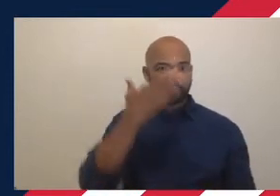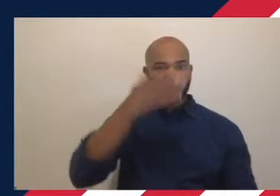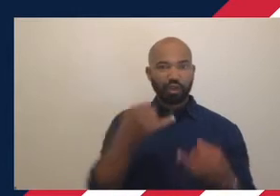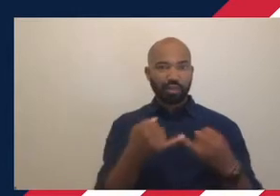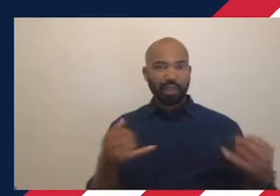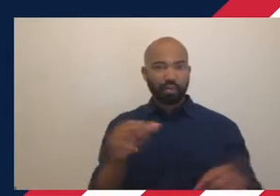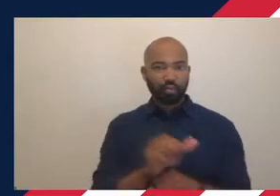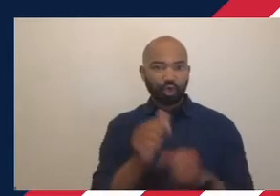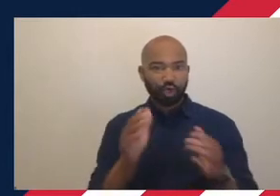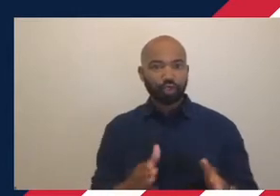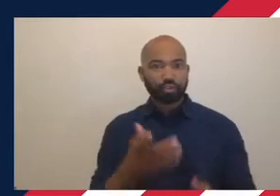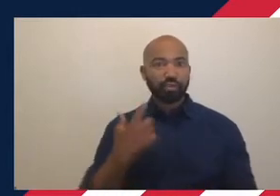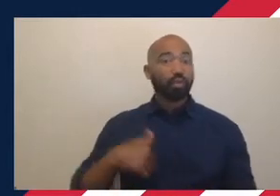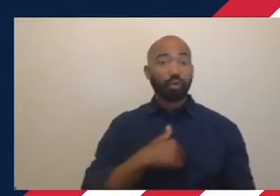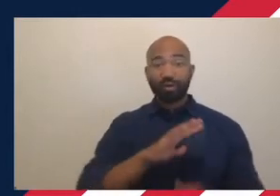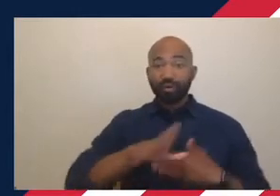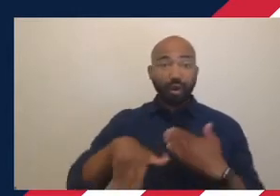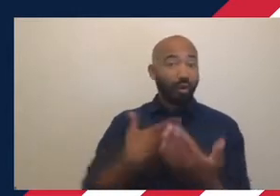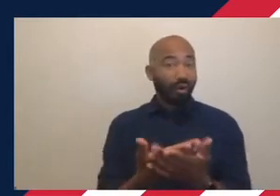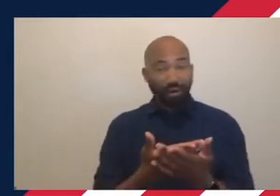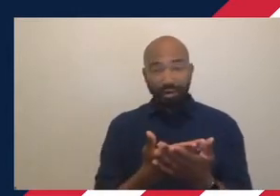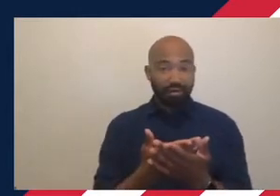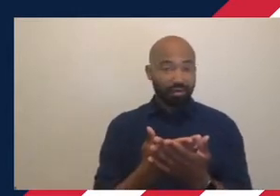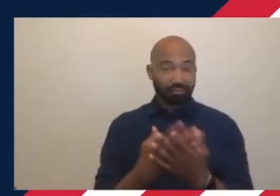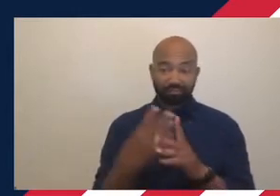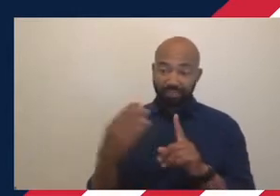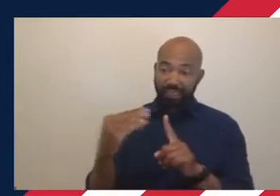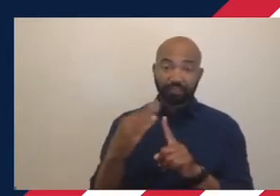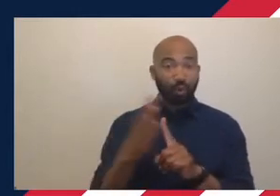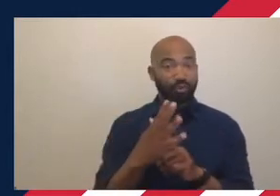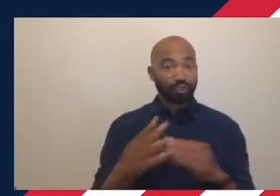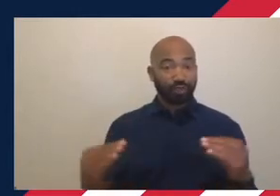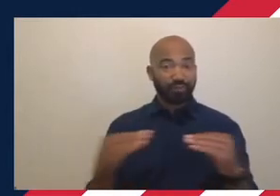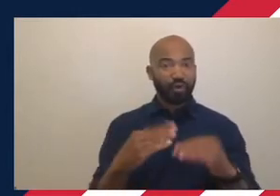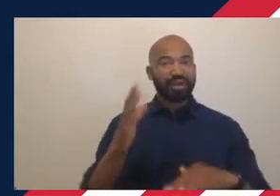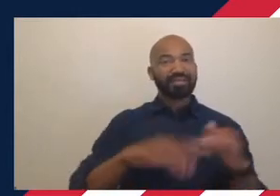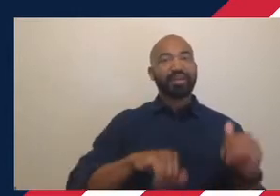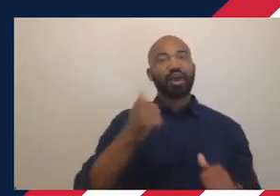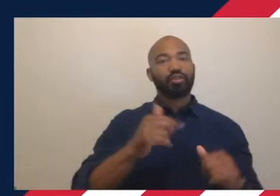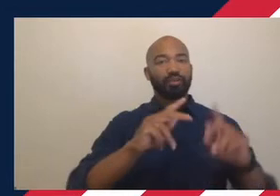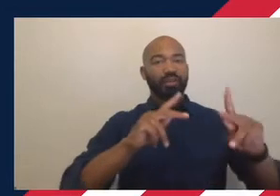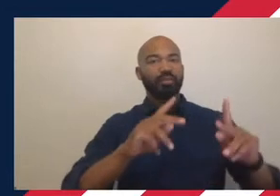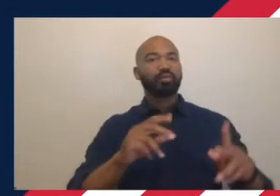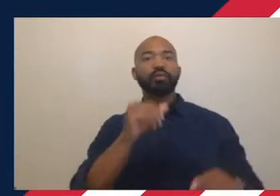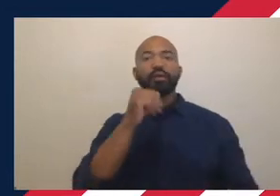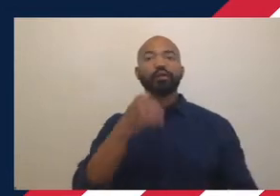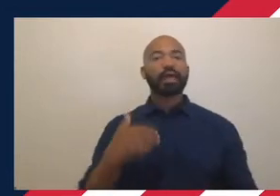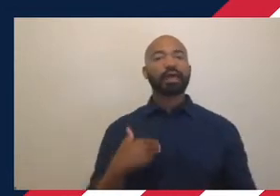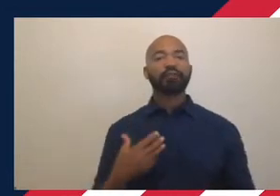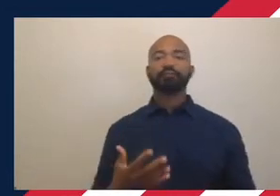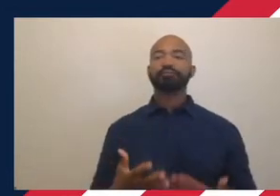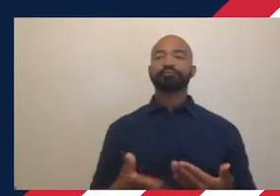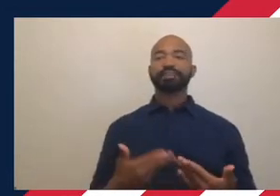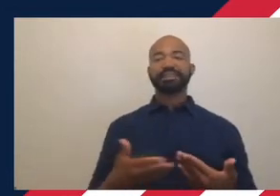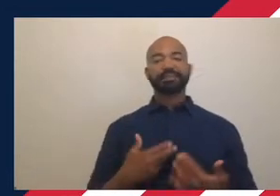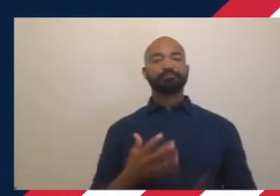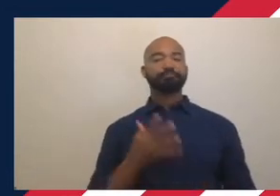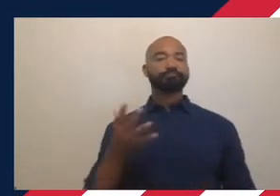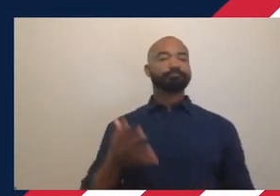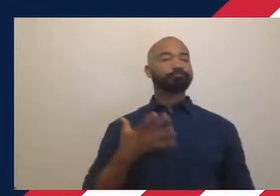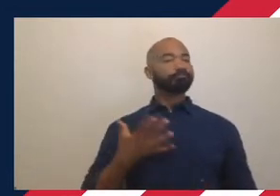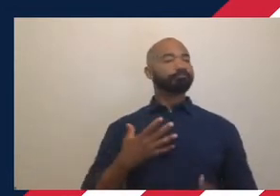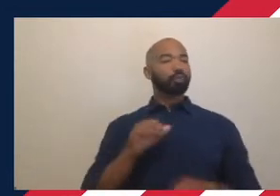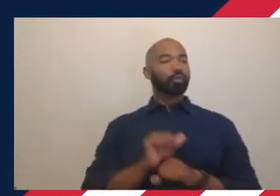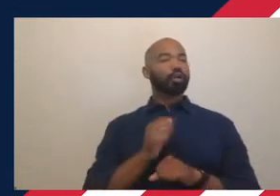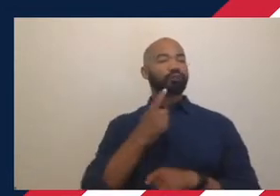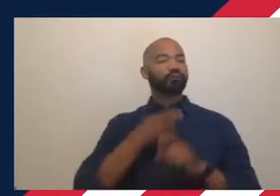more and interacting with the public more than other populations. We don't have the luxury of working from home. So